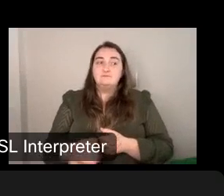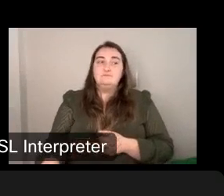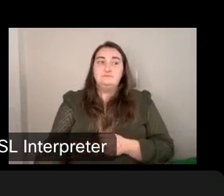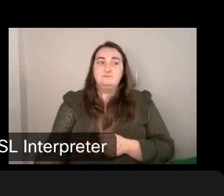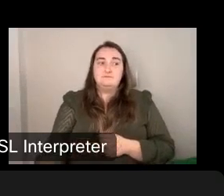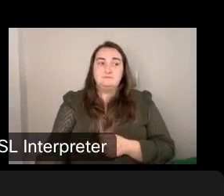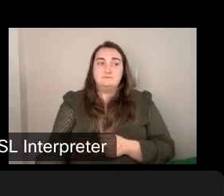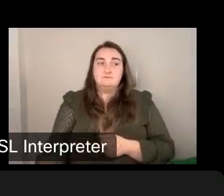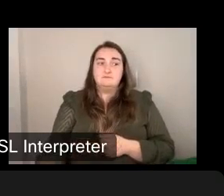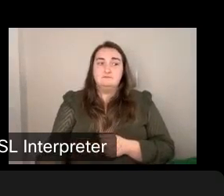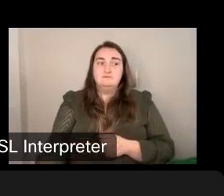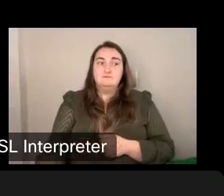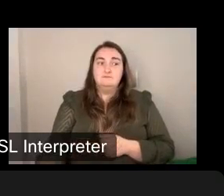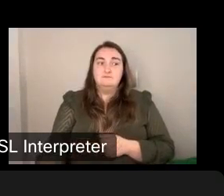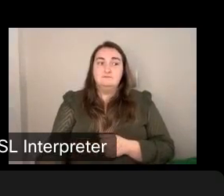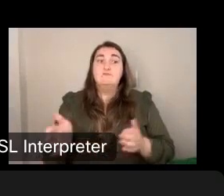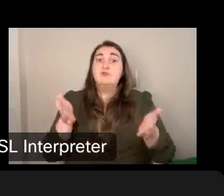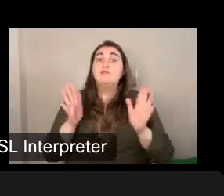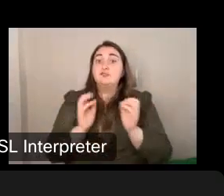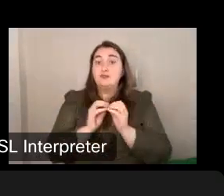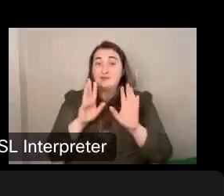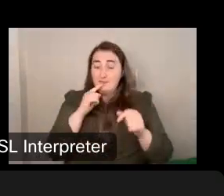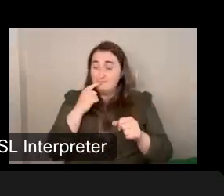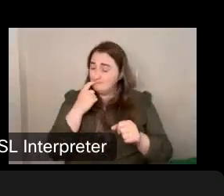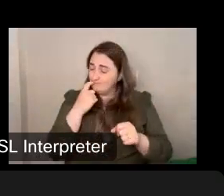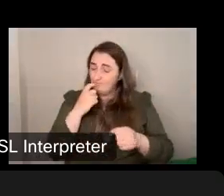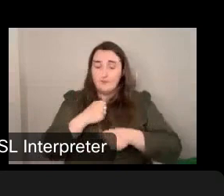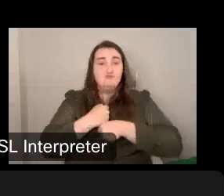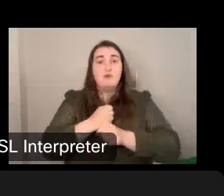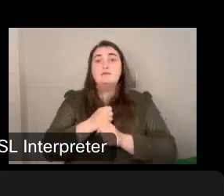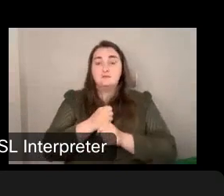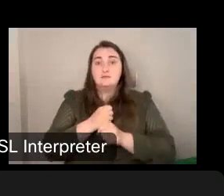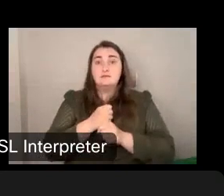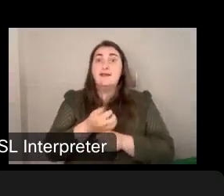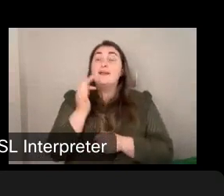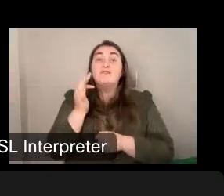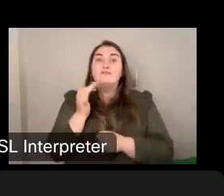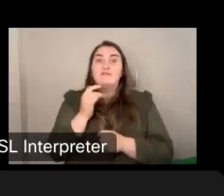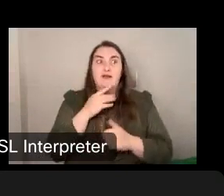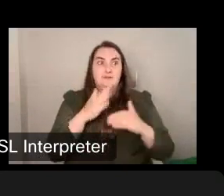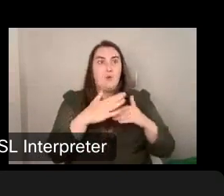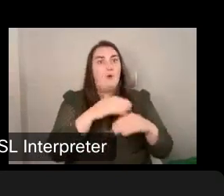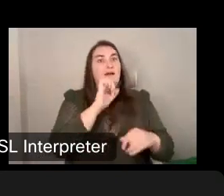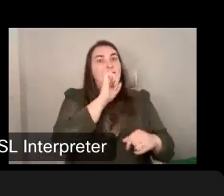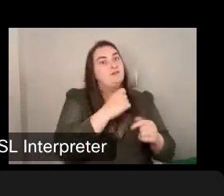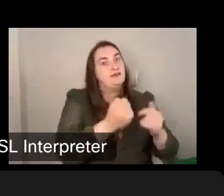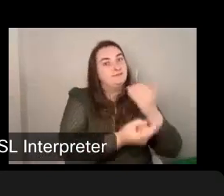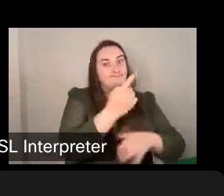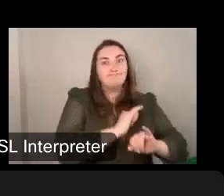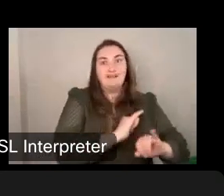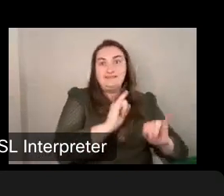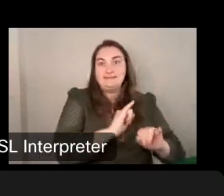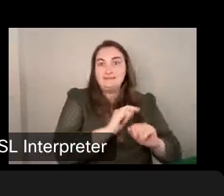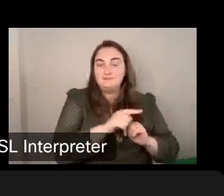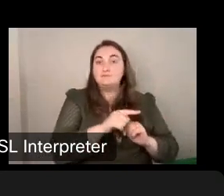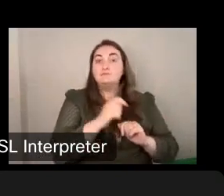So as I mentioned, it can be a very stressful experience, especially if the incident is more serious. I